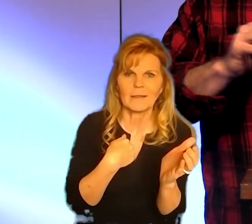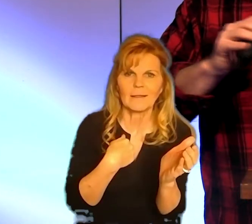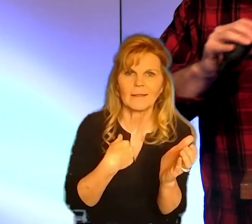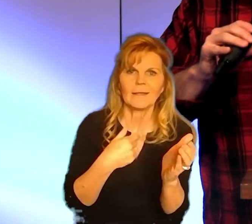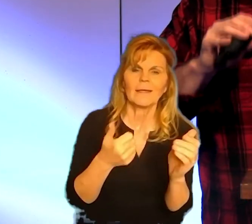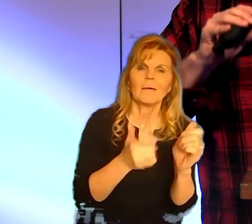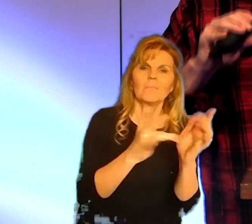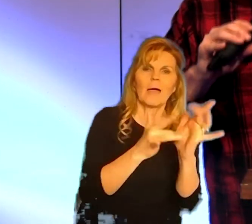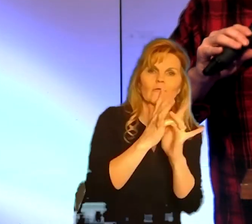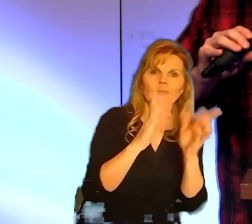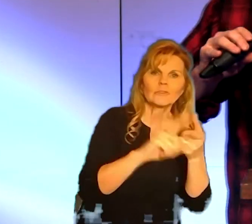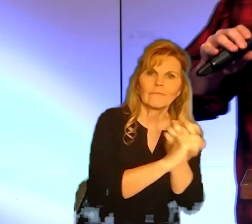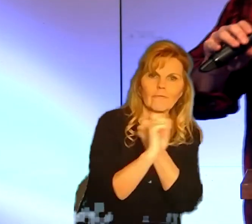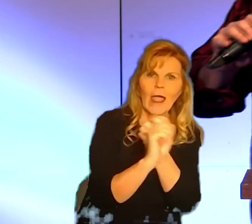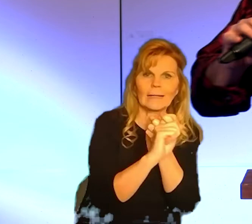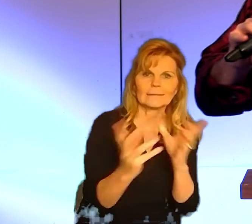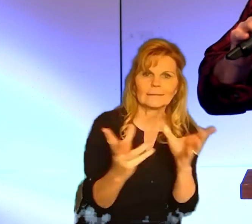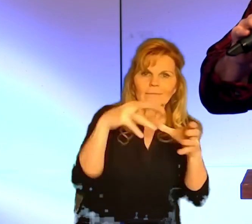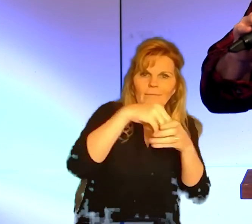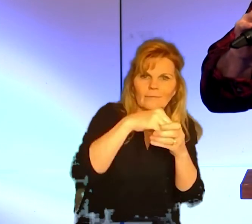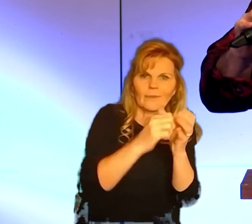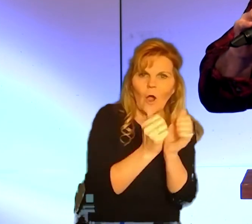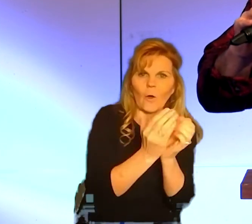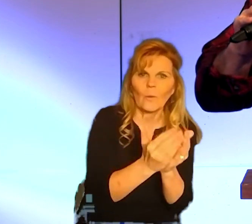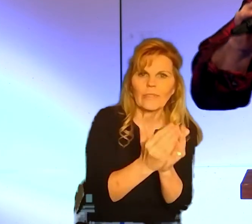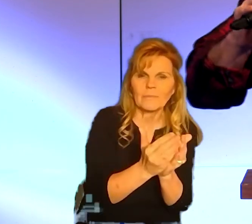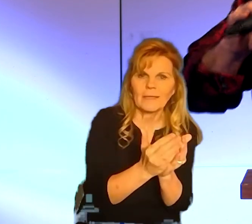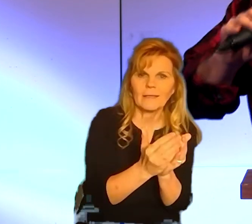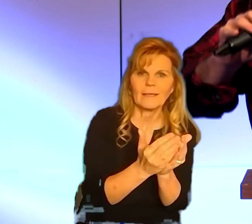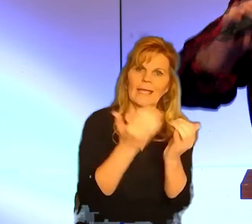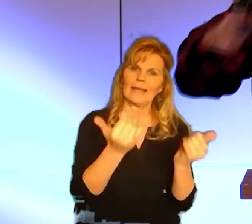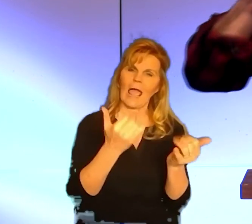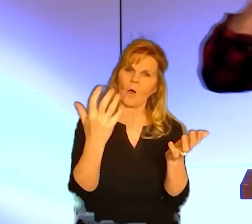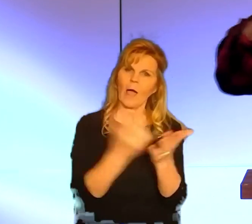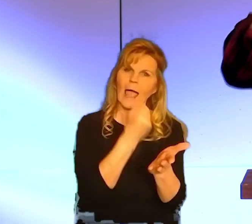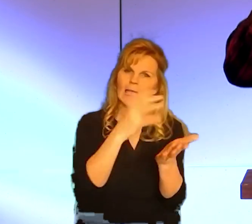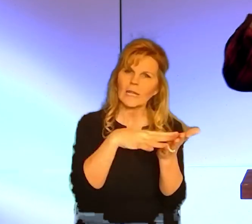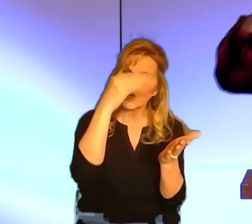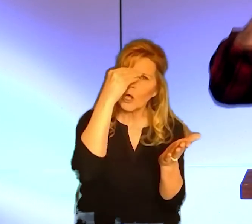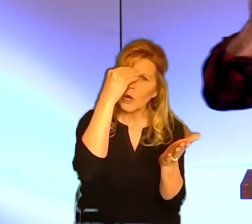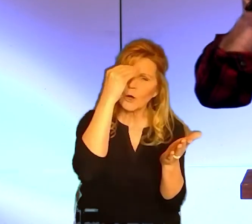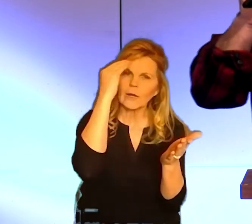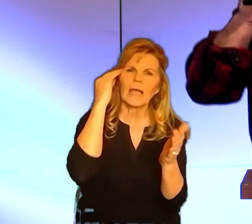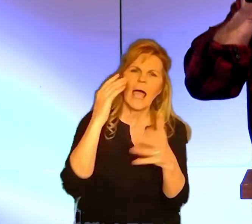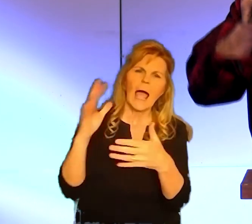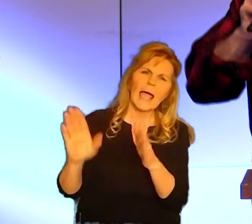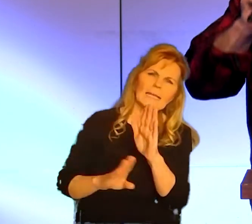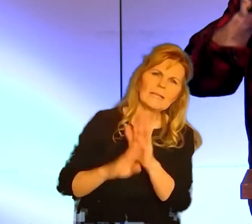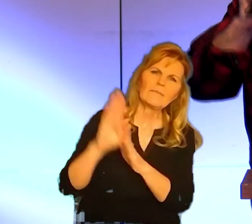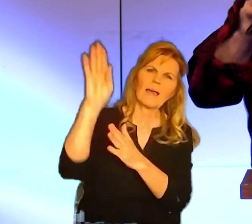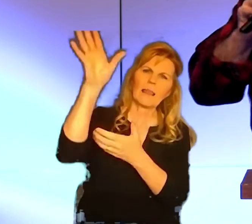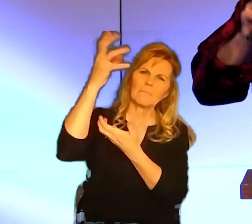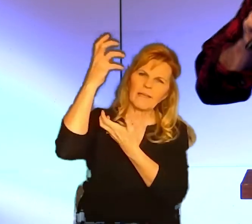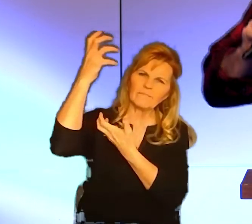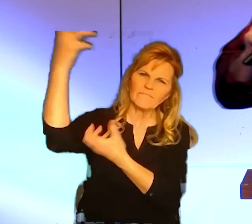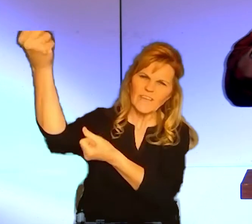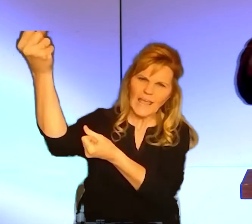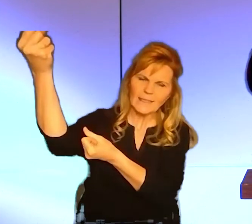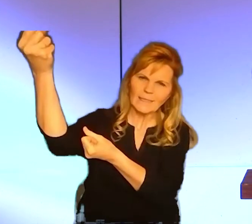And I can only learn. I can only get faith, the faith that God wants me to